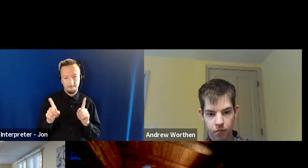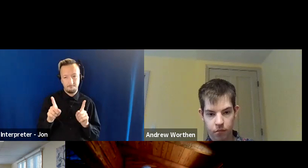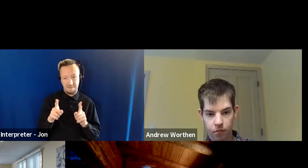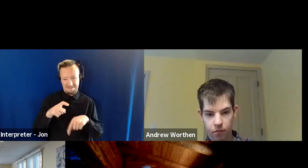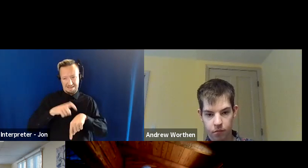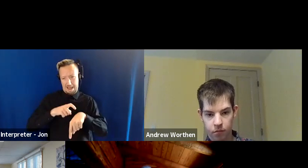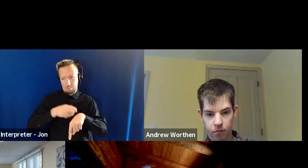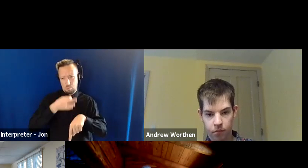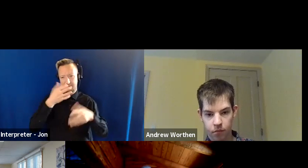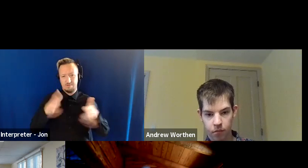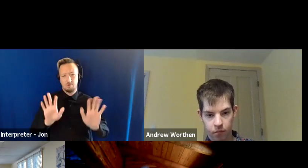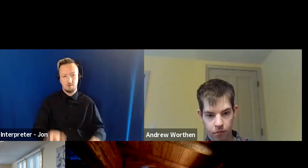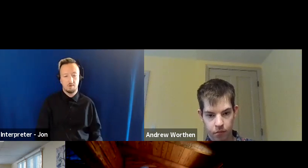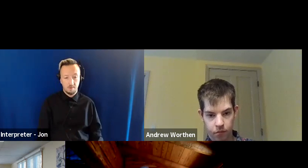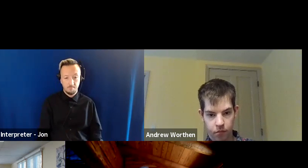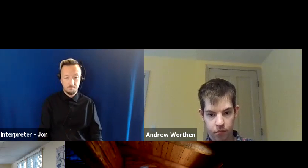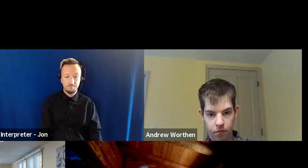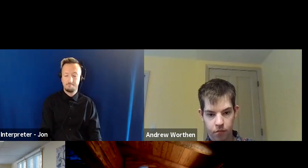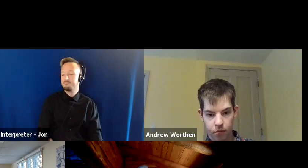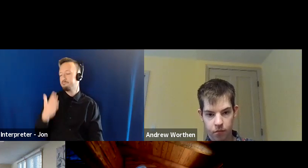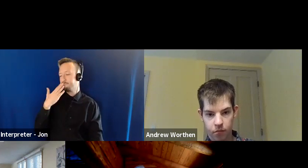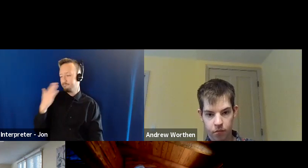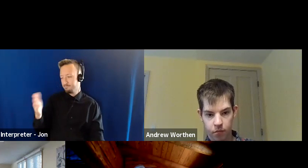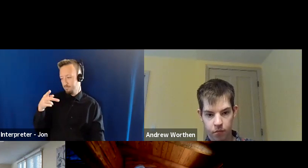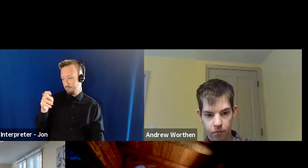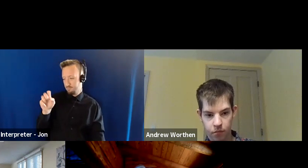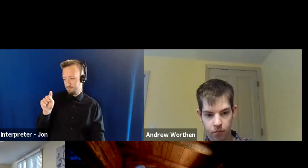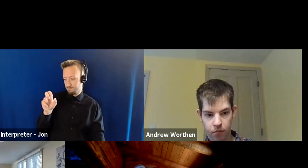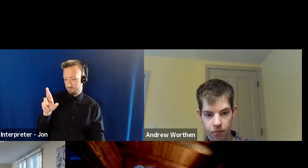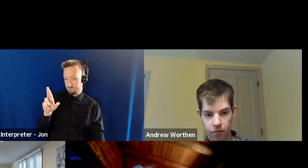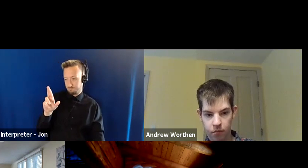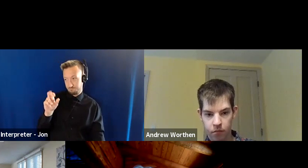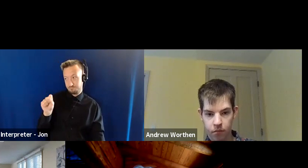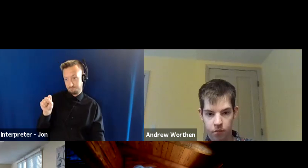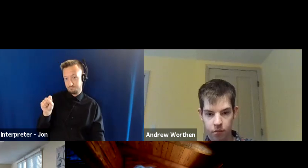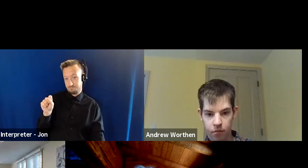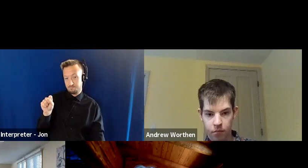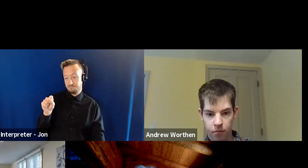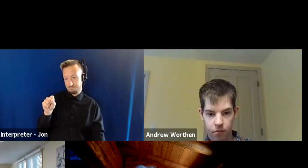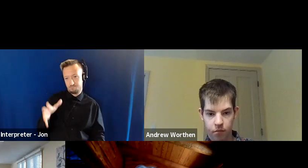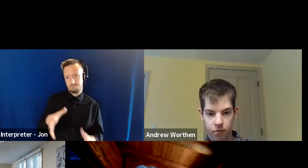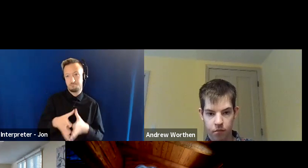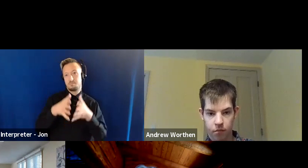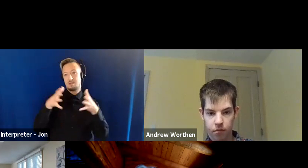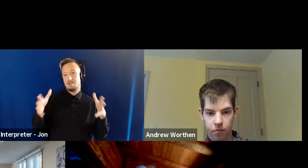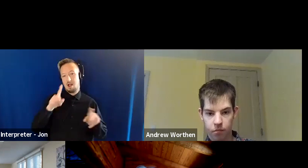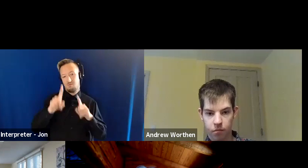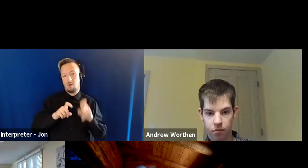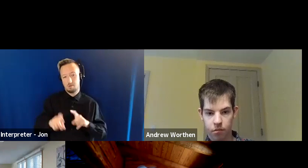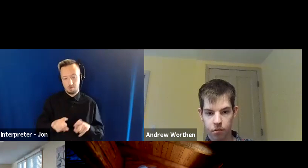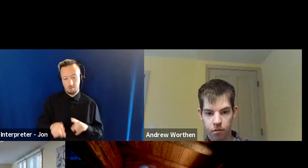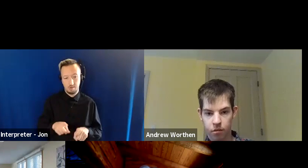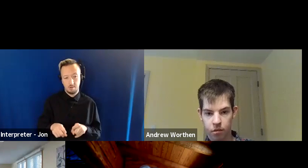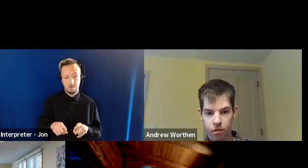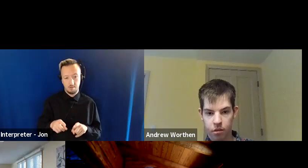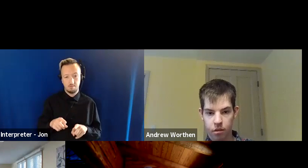on time here. Sidna? Yeah, thank you, Peter. You're right. We have a lot of questions in there that we weren't able to get to. I do